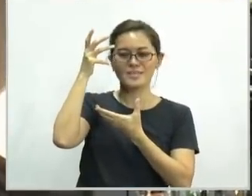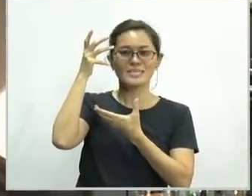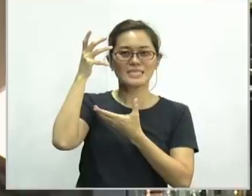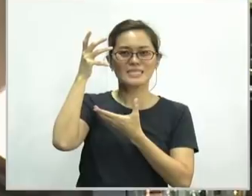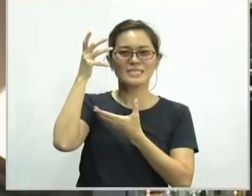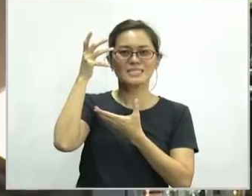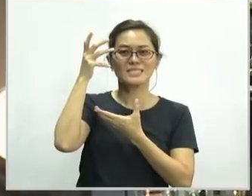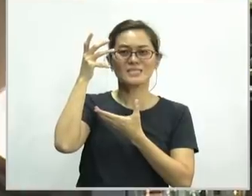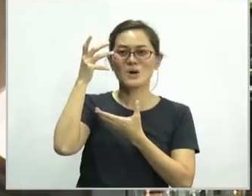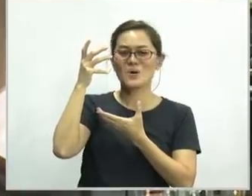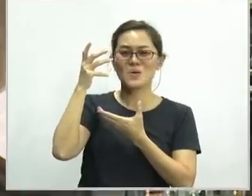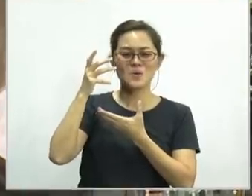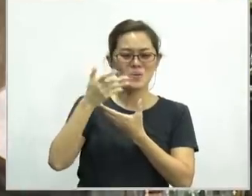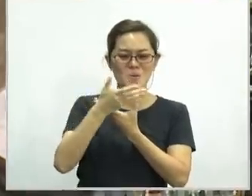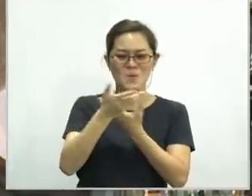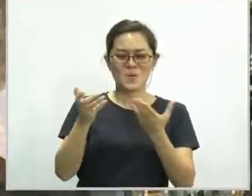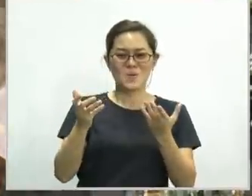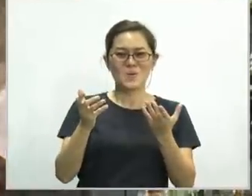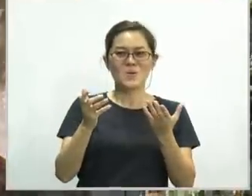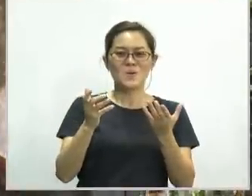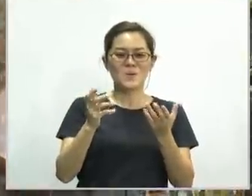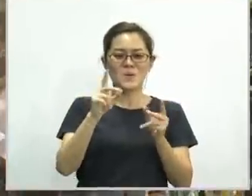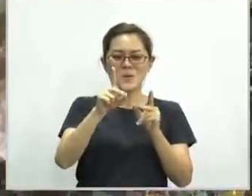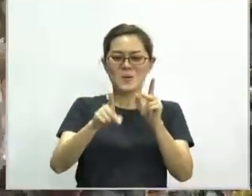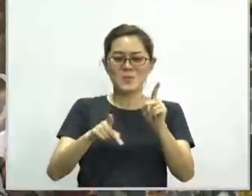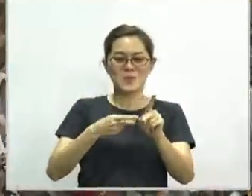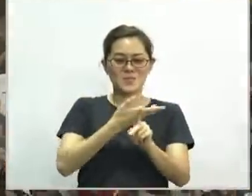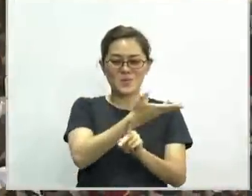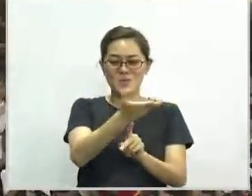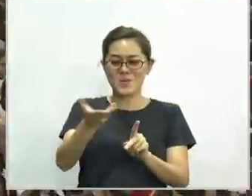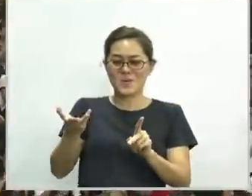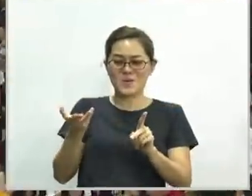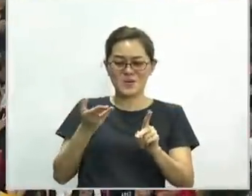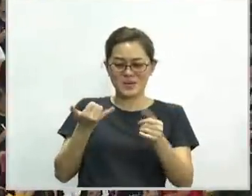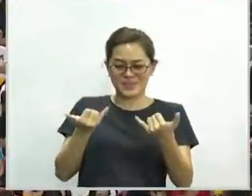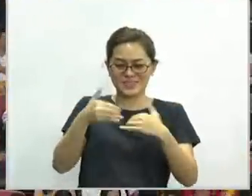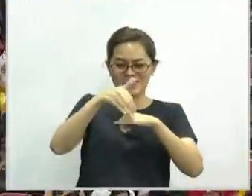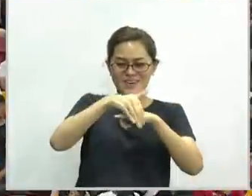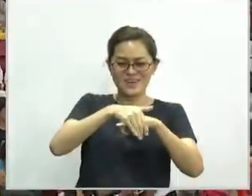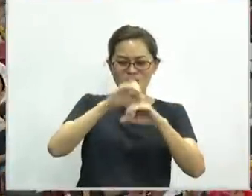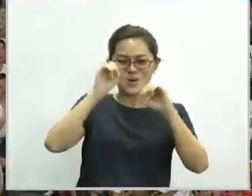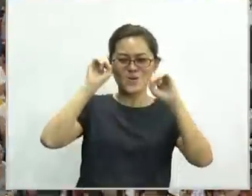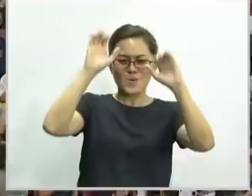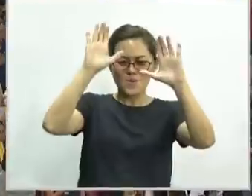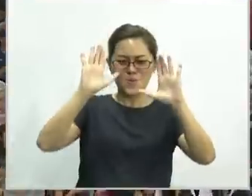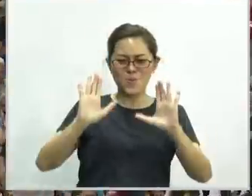there's a wonderful group of people in the National Stadium tonight and those that are watching online.